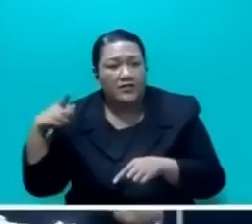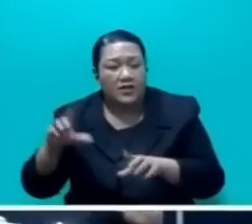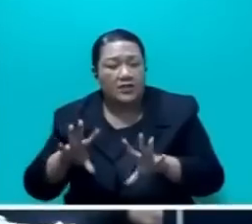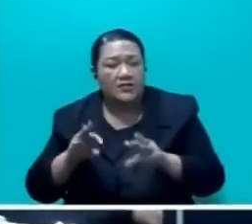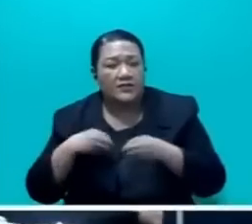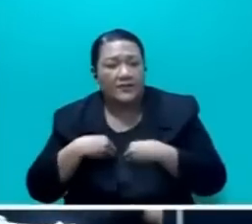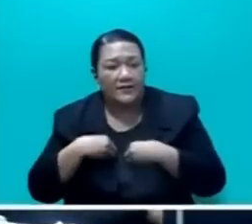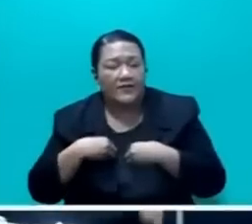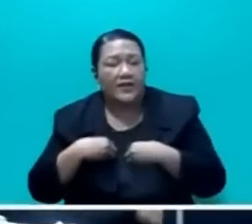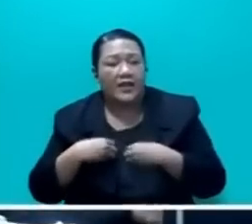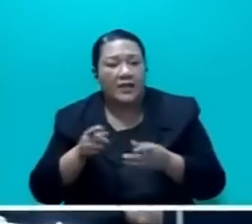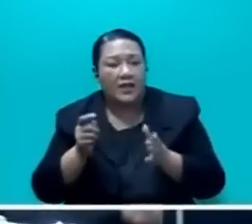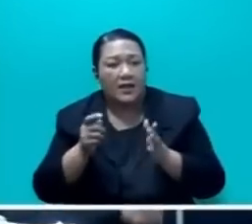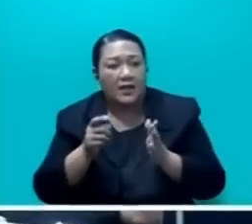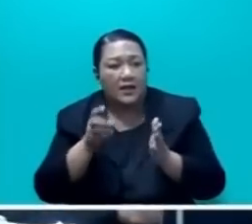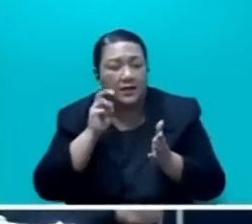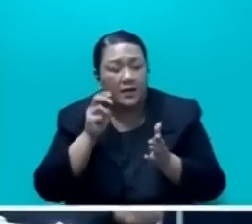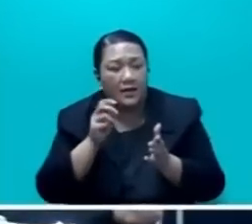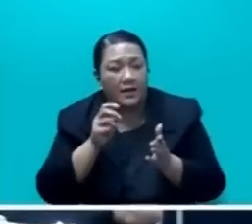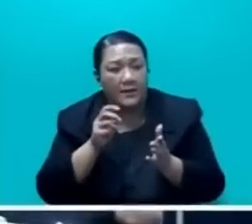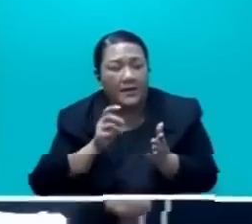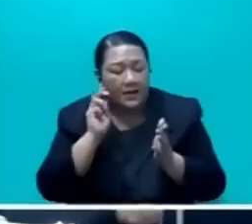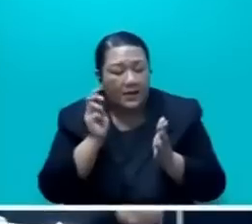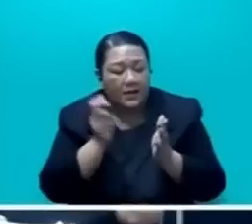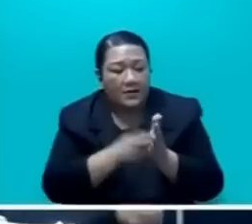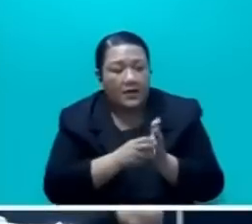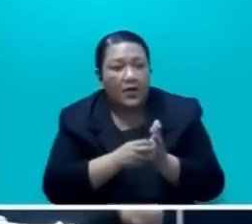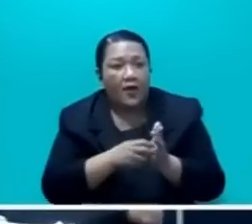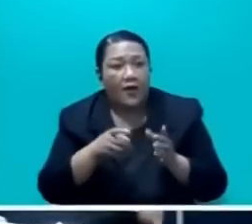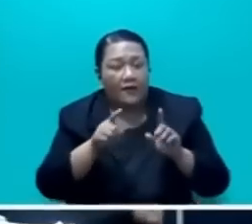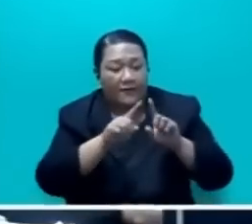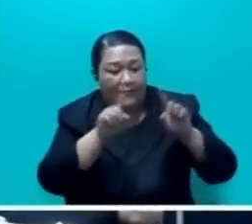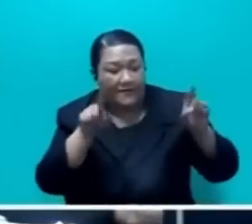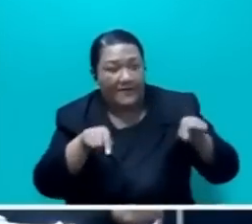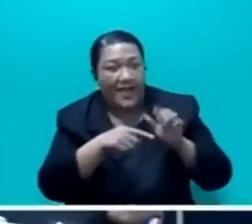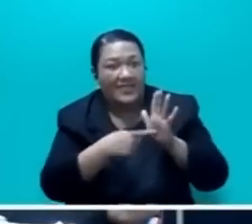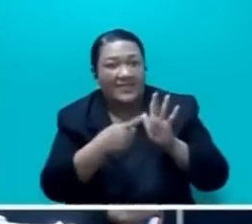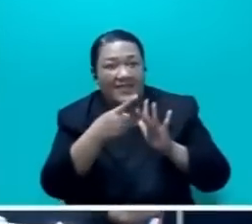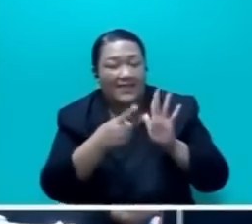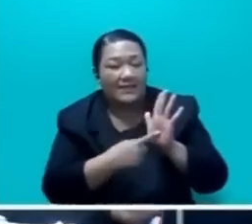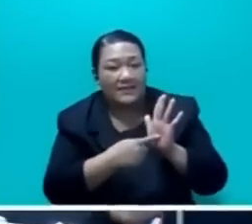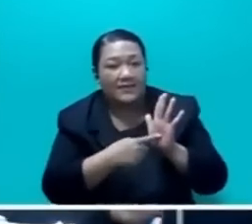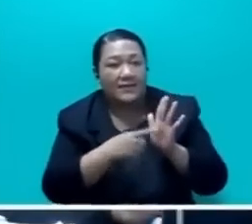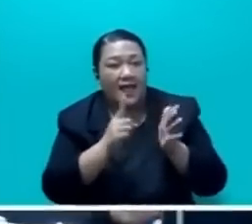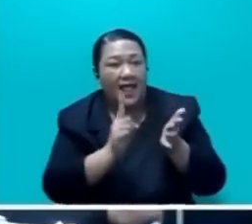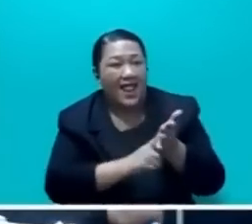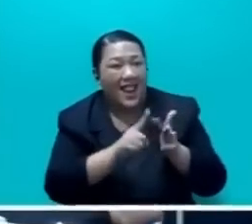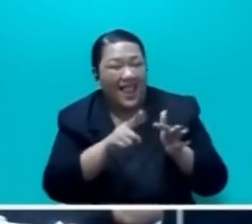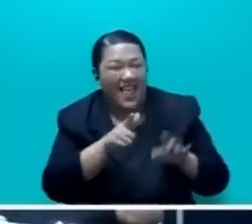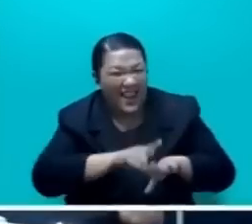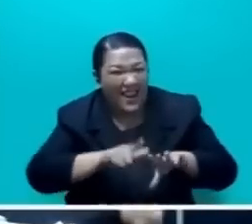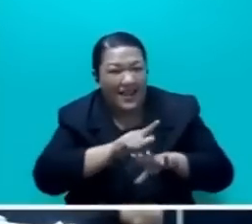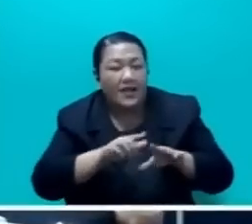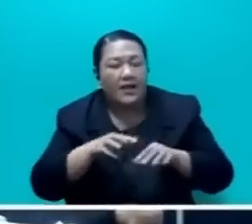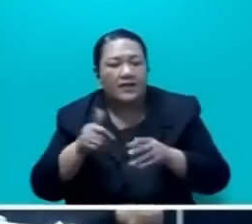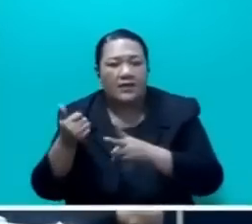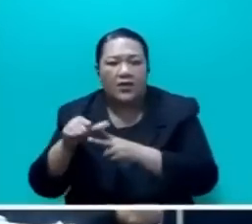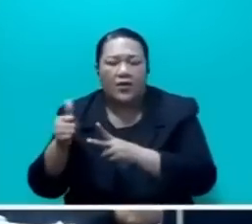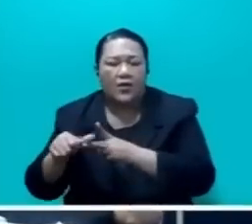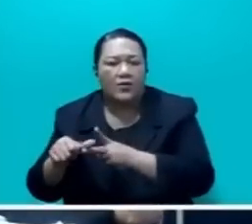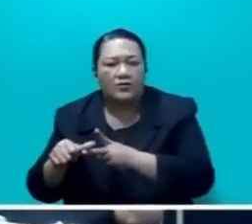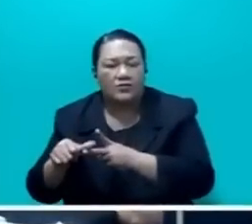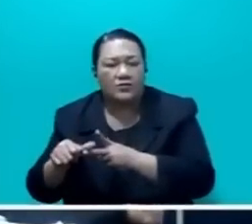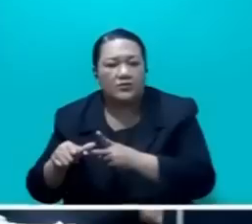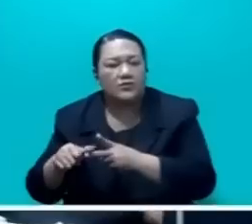of companies, and register of titles. Once the entire process is completed, Mr. Speaker, sir, online service will be expanded to across